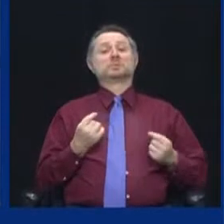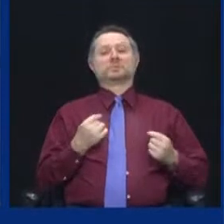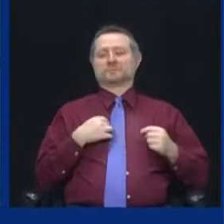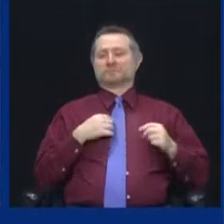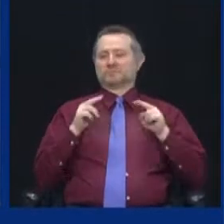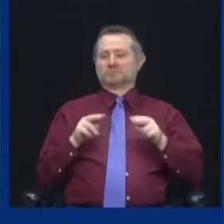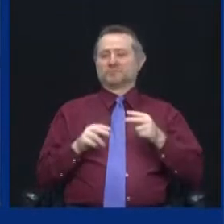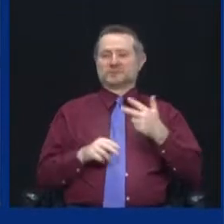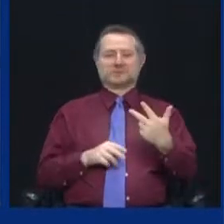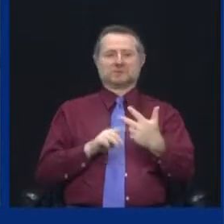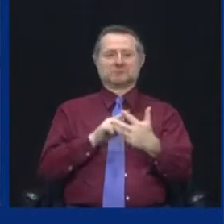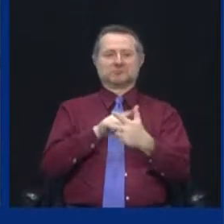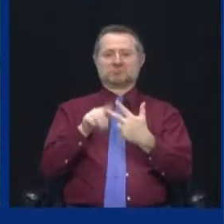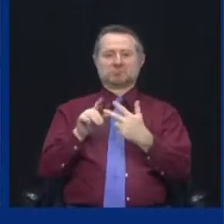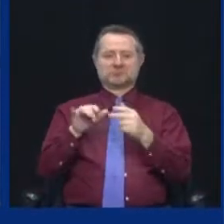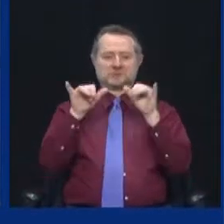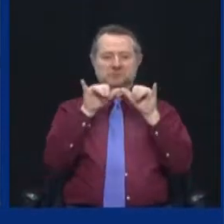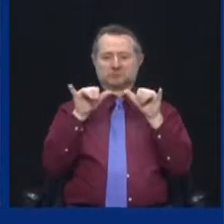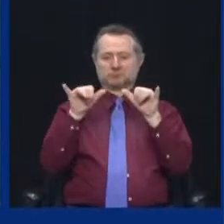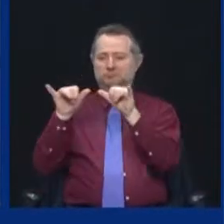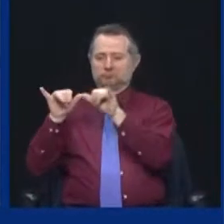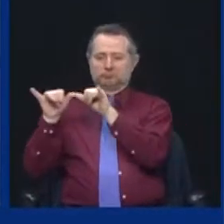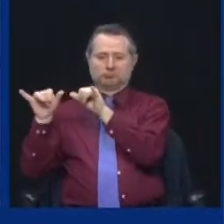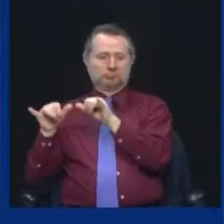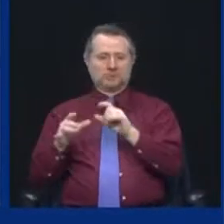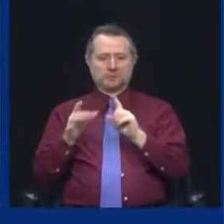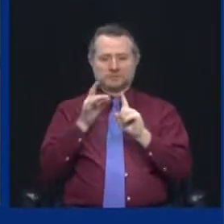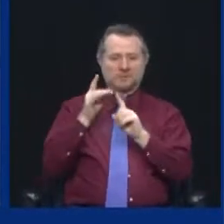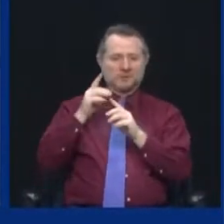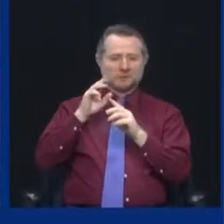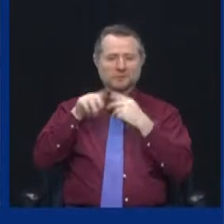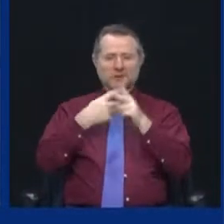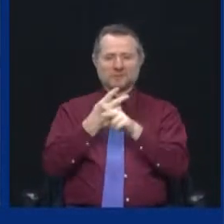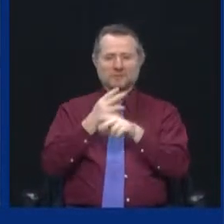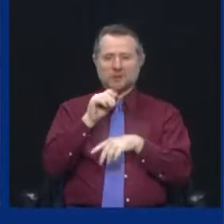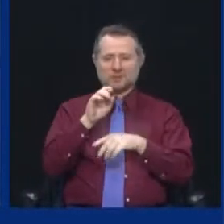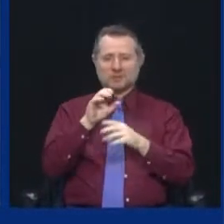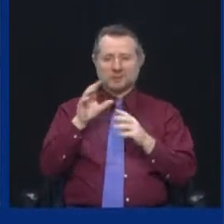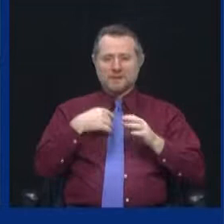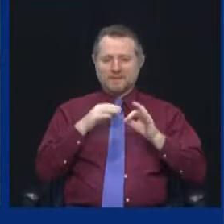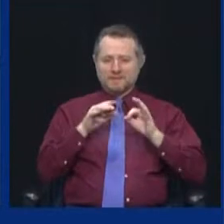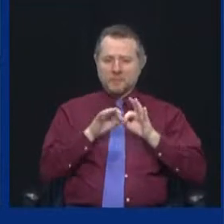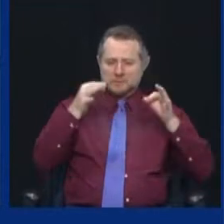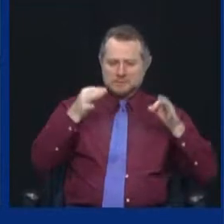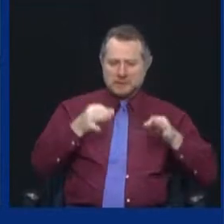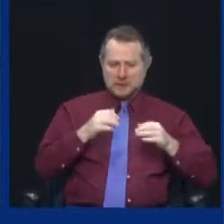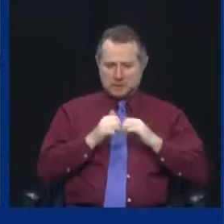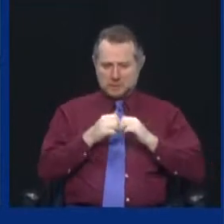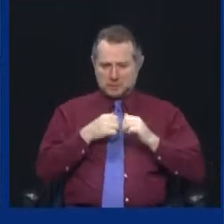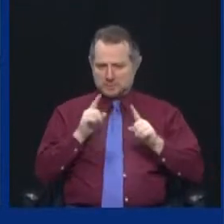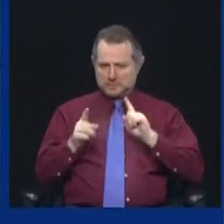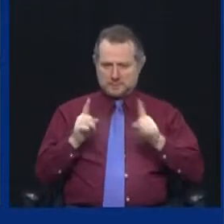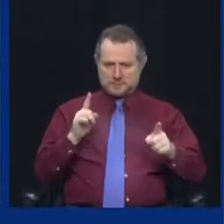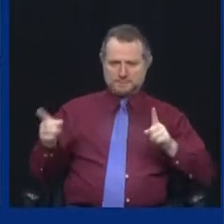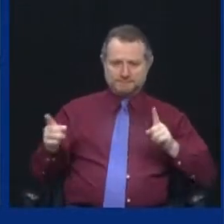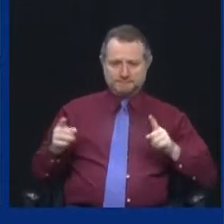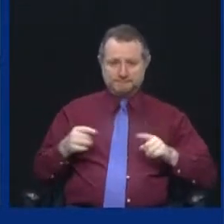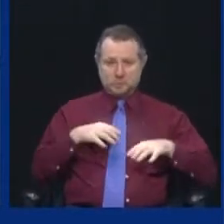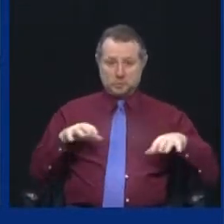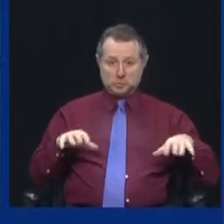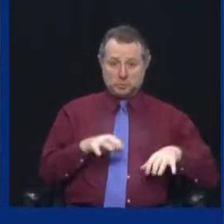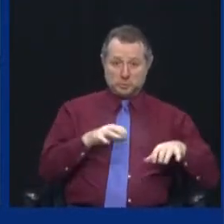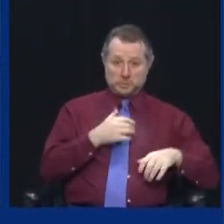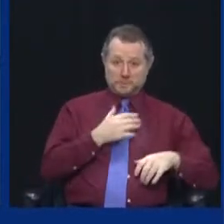basic metrics because we decide what to do, not on an act of faith, not because we